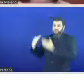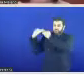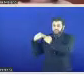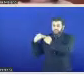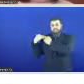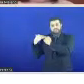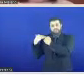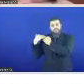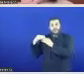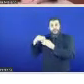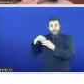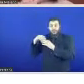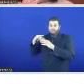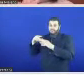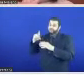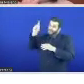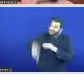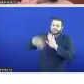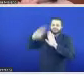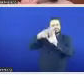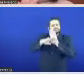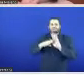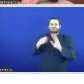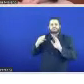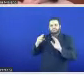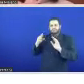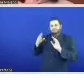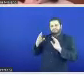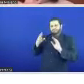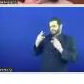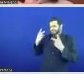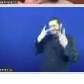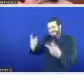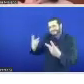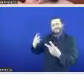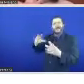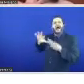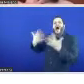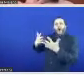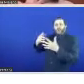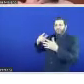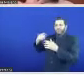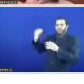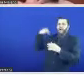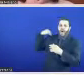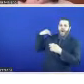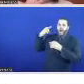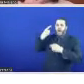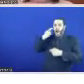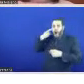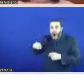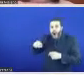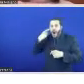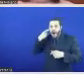and circulate it. It's coming out tomorrow in the session. Thank you. Thank you so much. And Myrna, are you able to respond in about 30